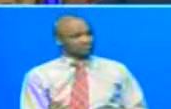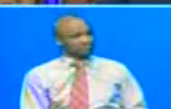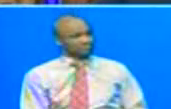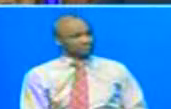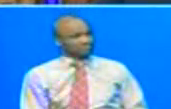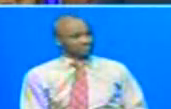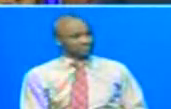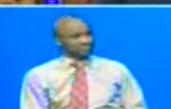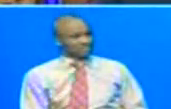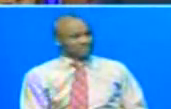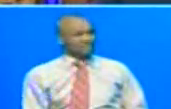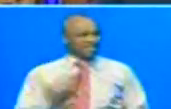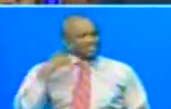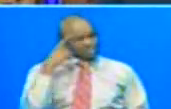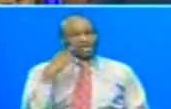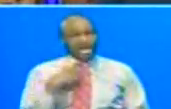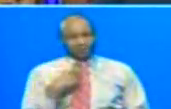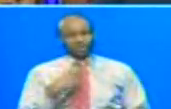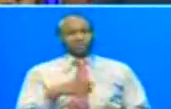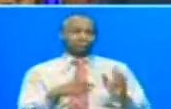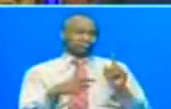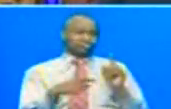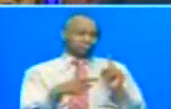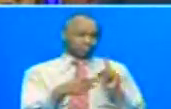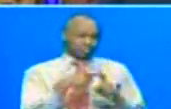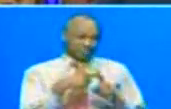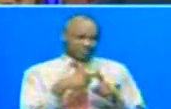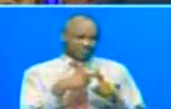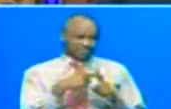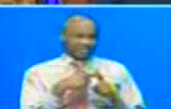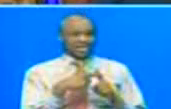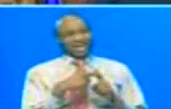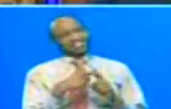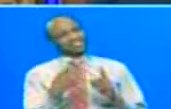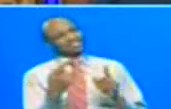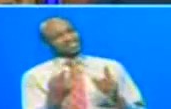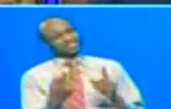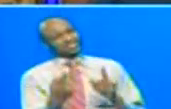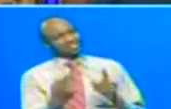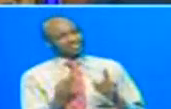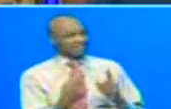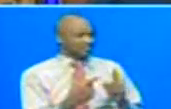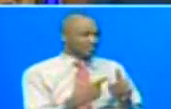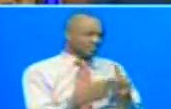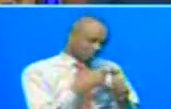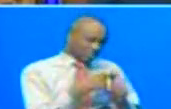There were positives and negatives. Let me start with the negative. I believe that